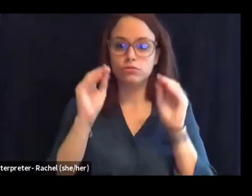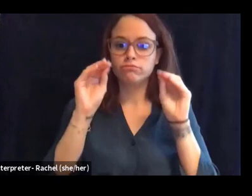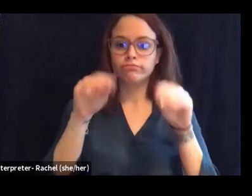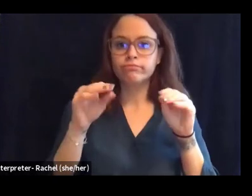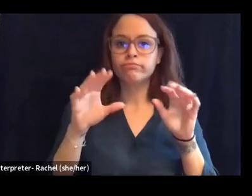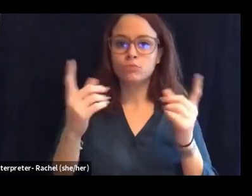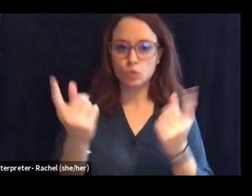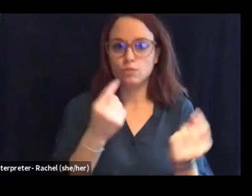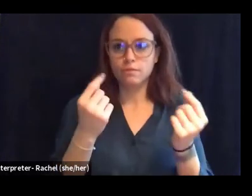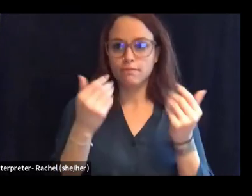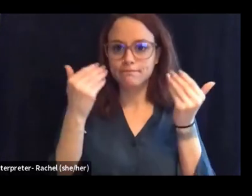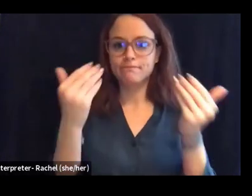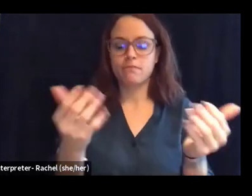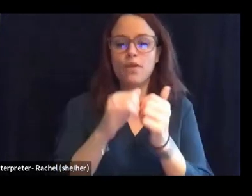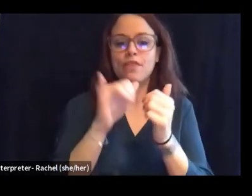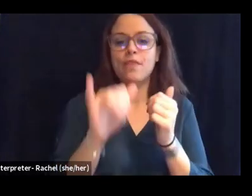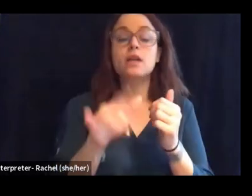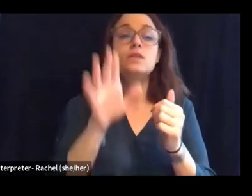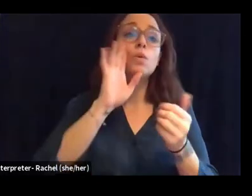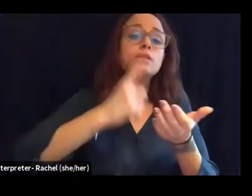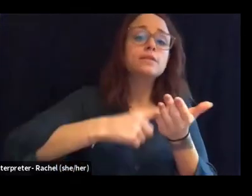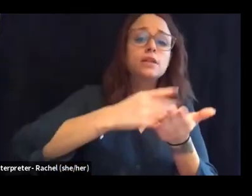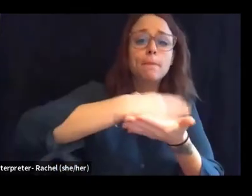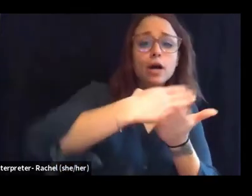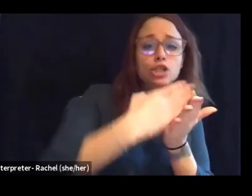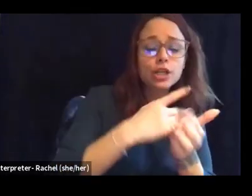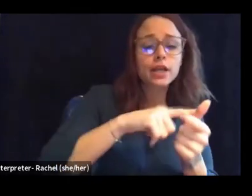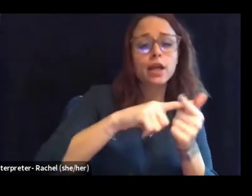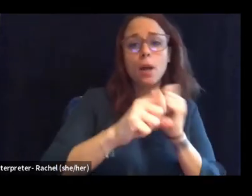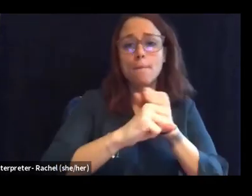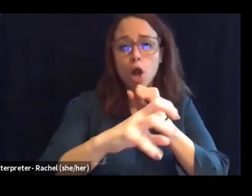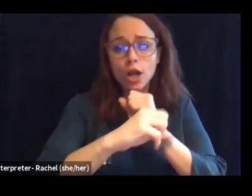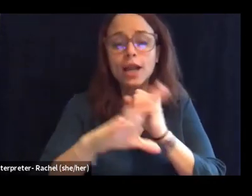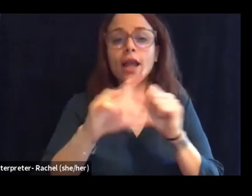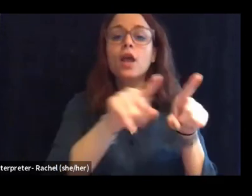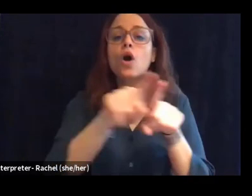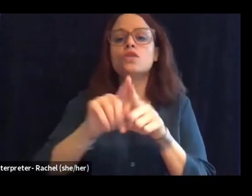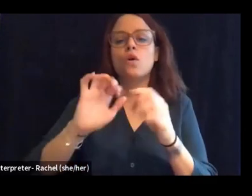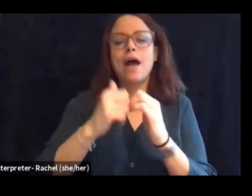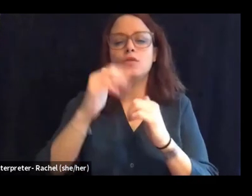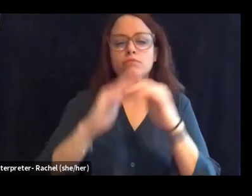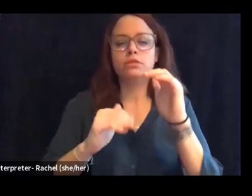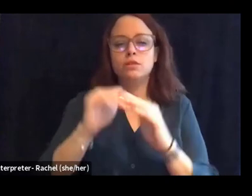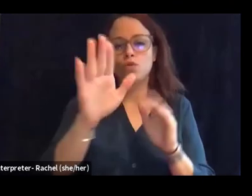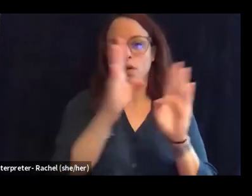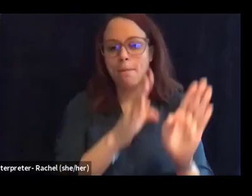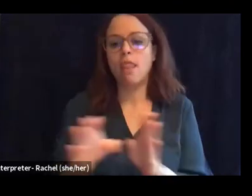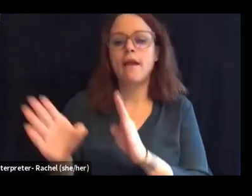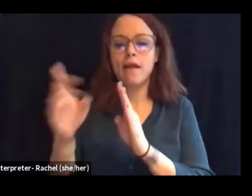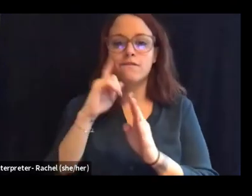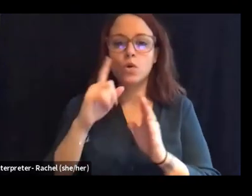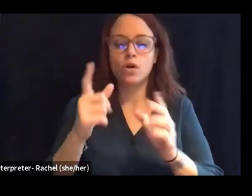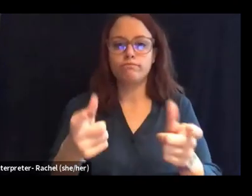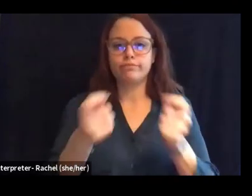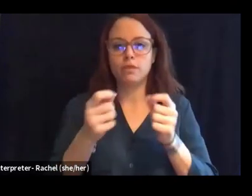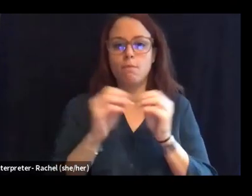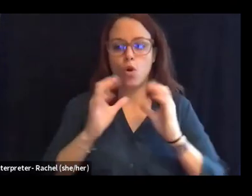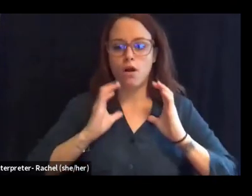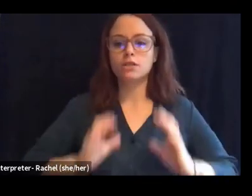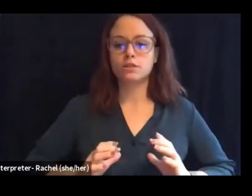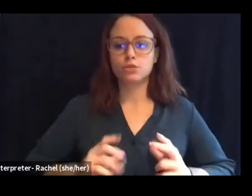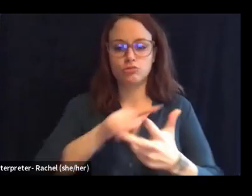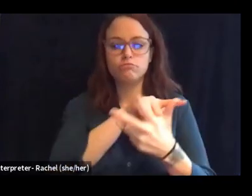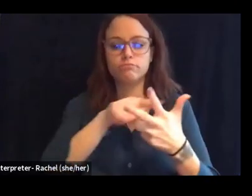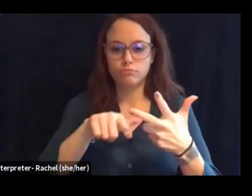budget for marketing and how to create and build a customer acquisition plan. Before I do that, though, just a very